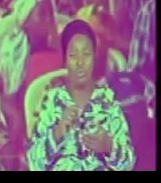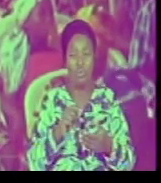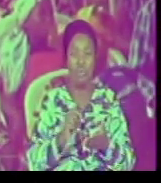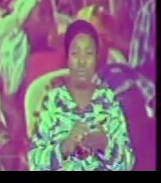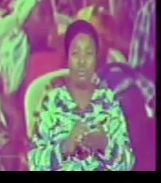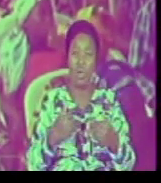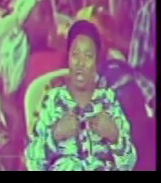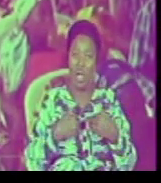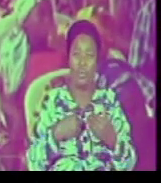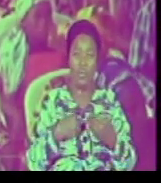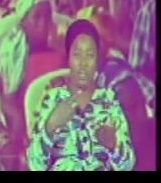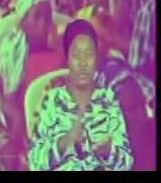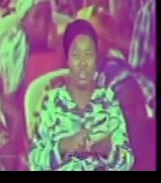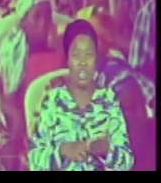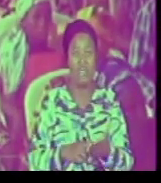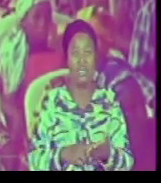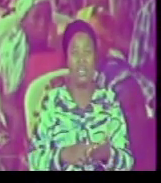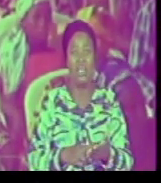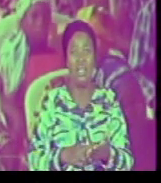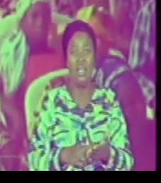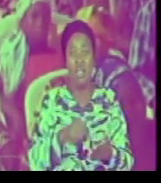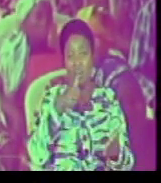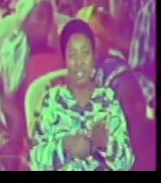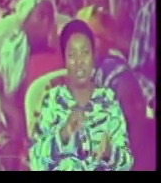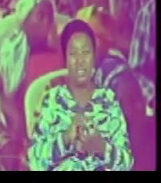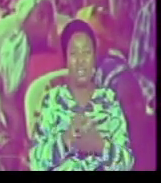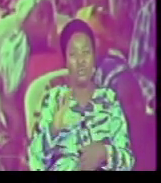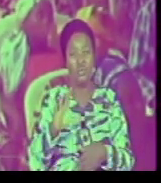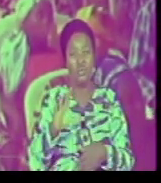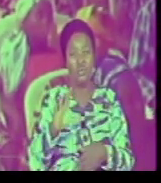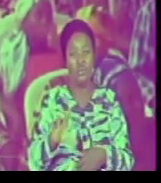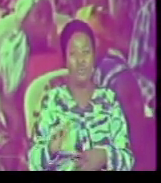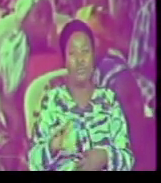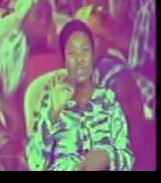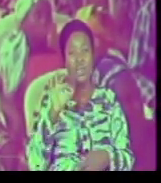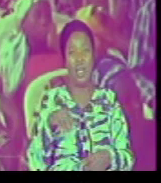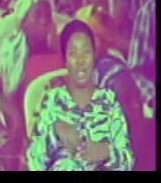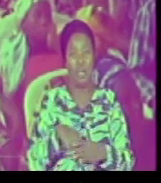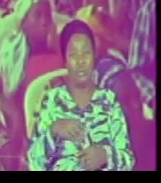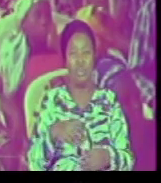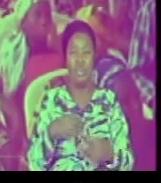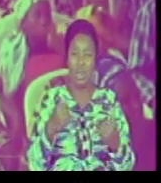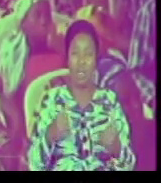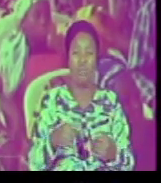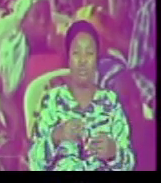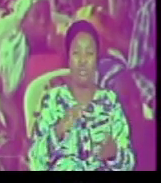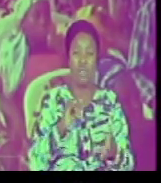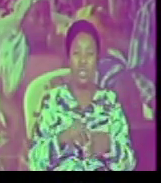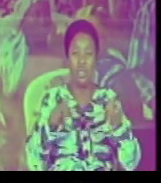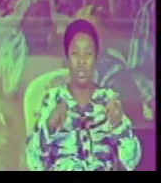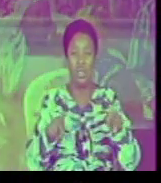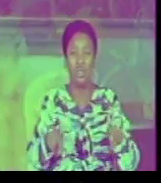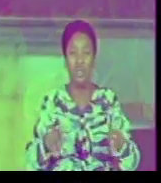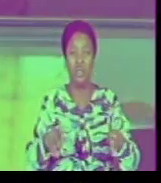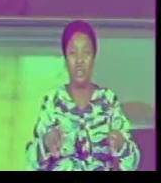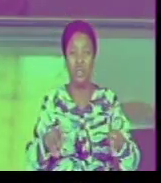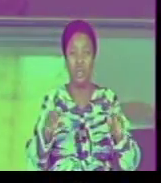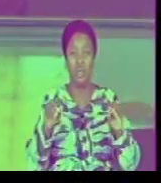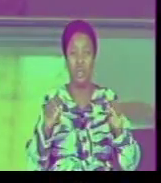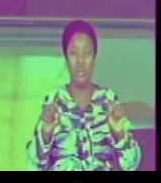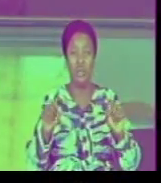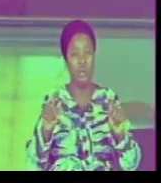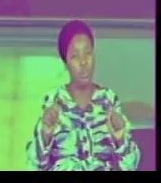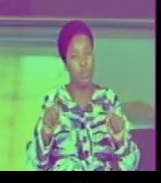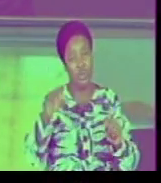discovered, already the postman dropped it, and without